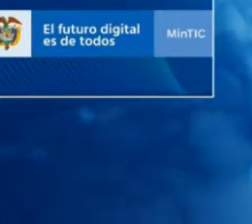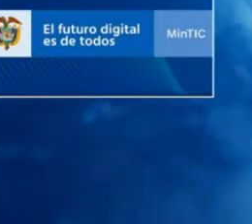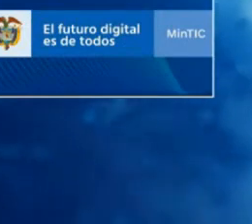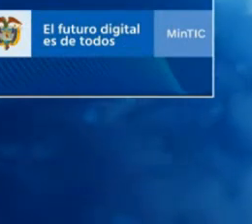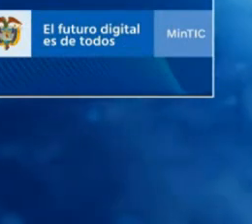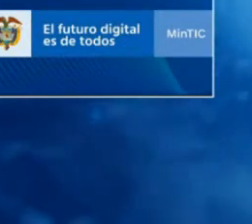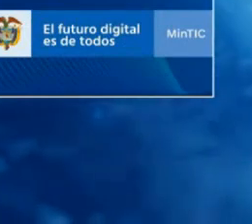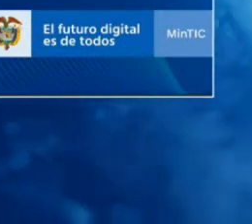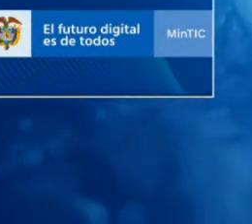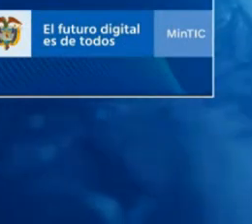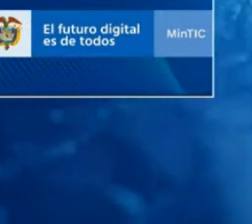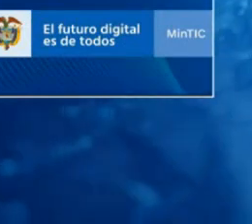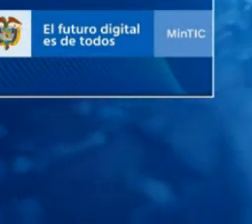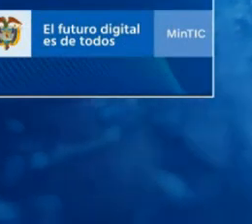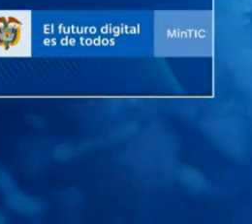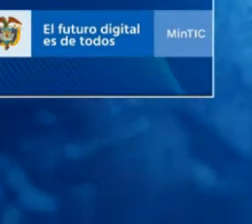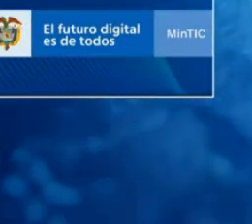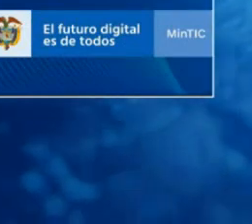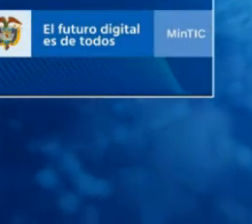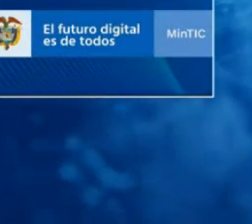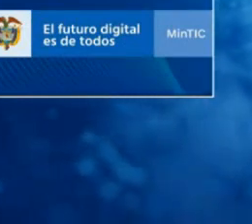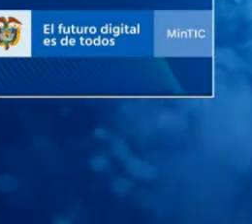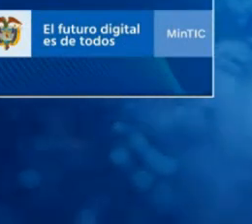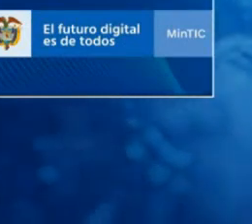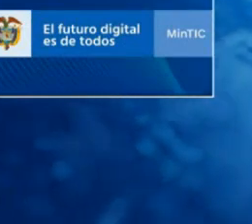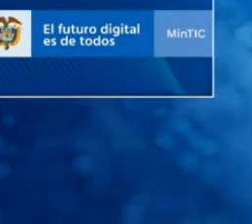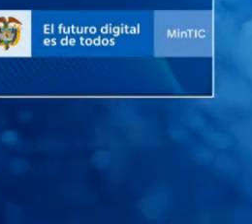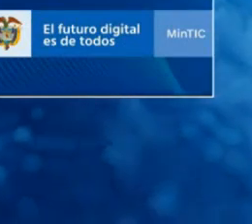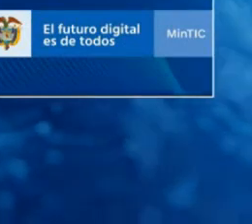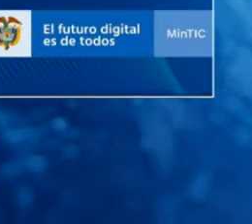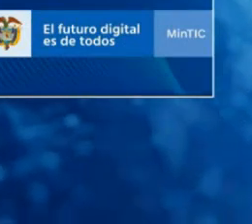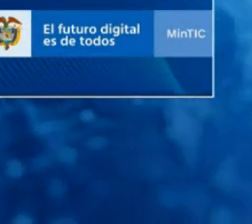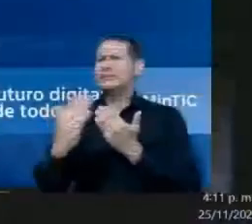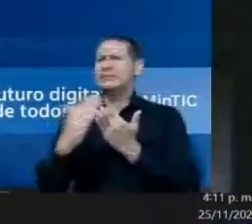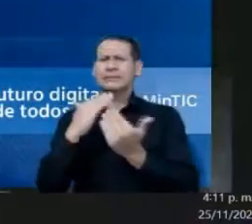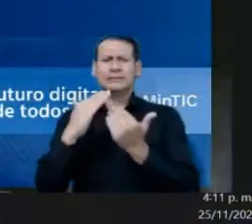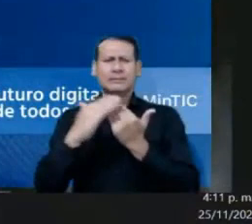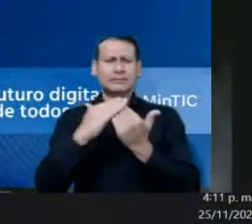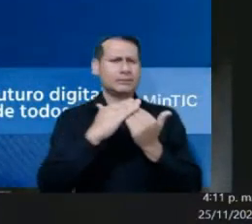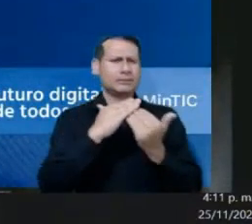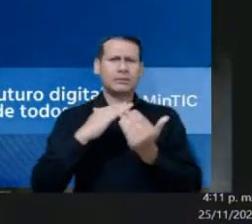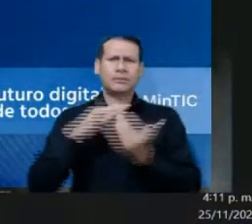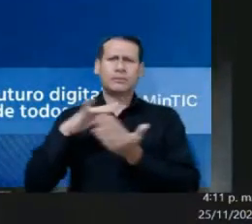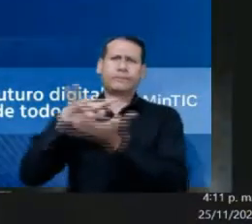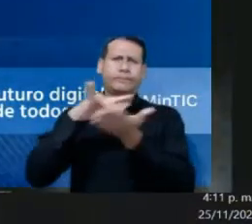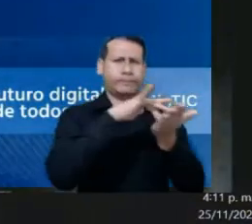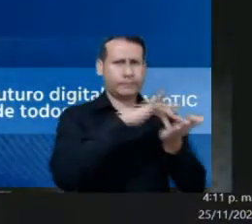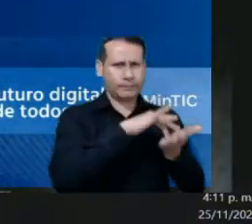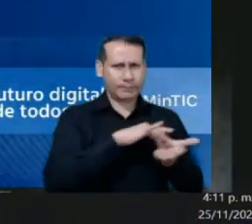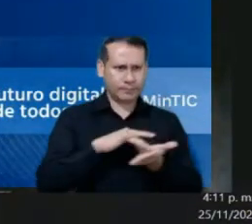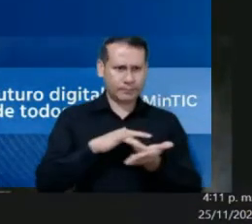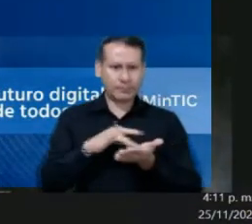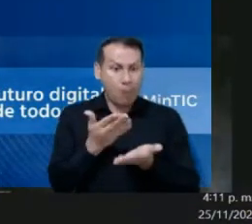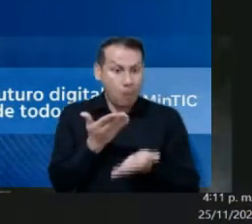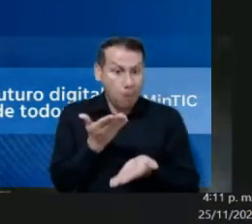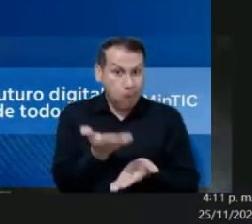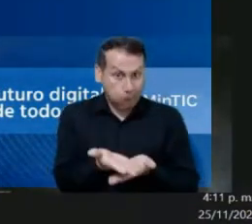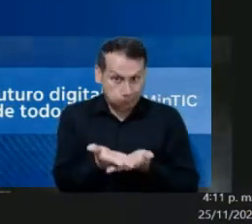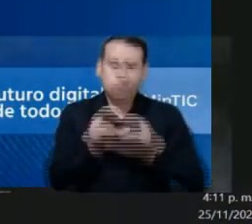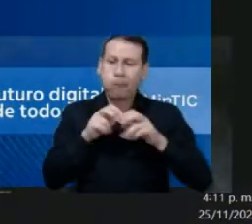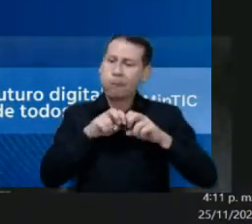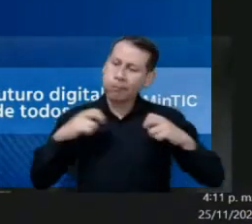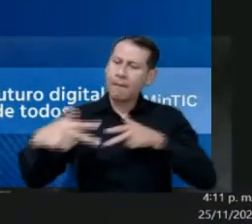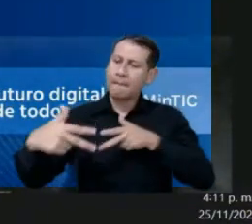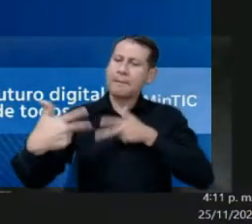to thank the invitation to this international Congress, international Congress of